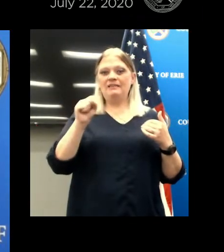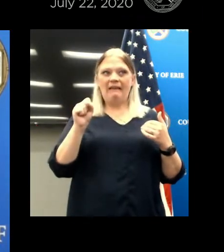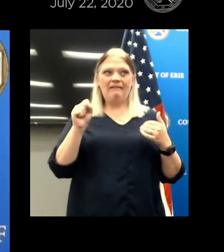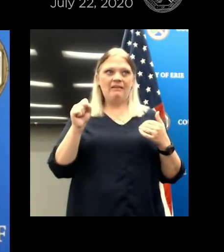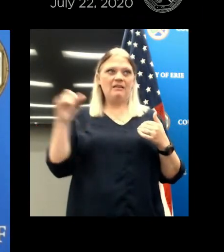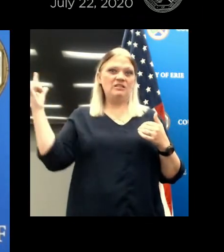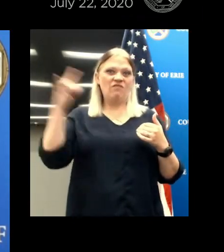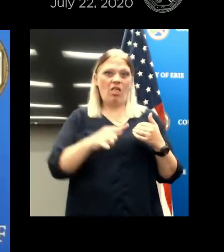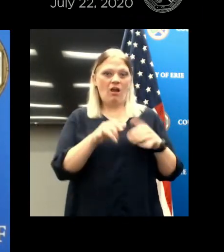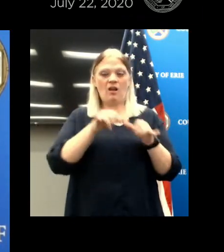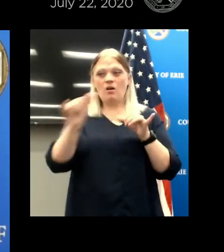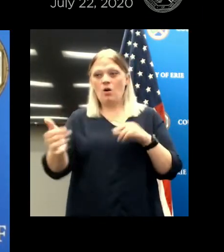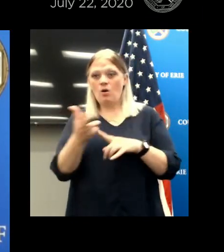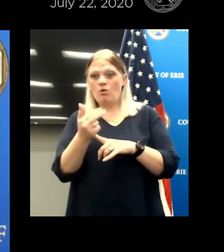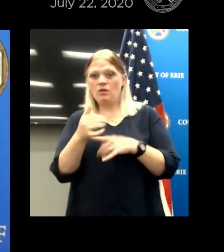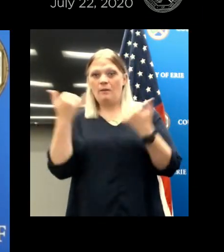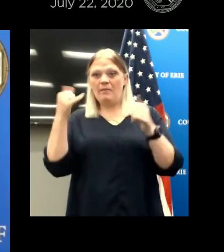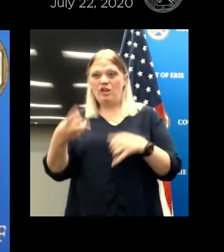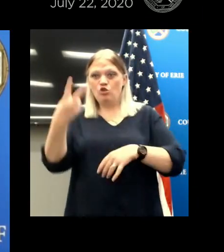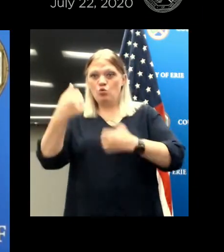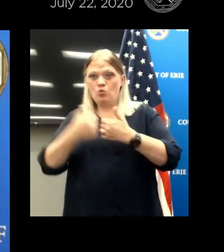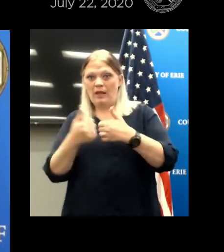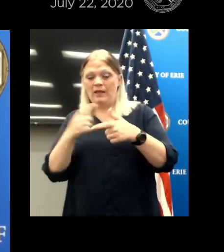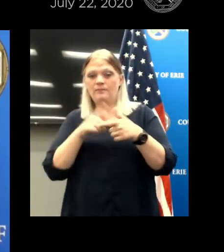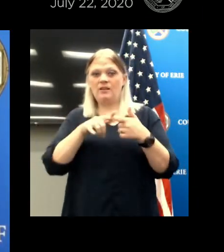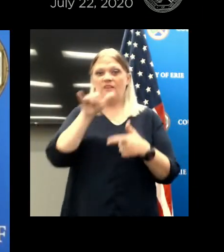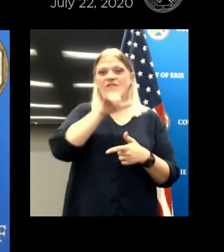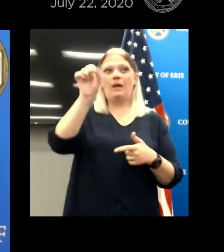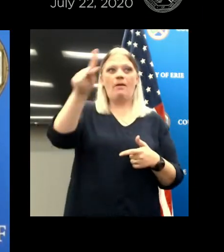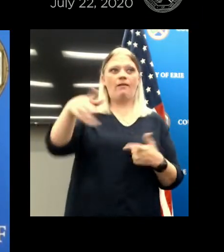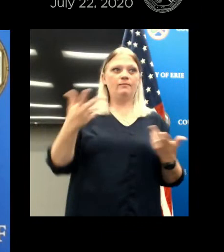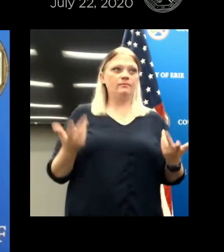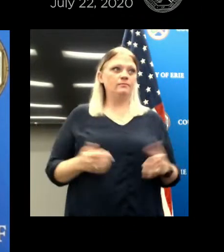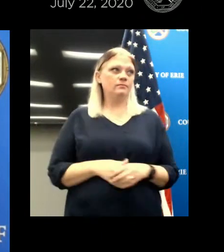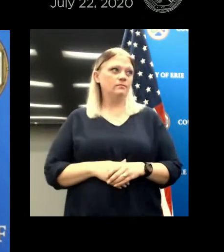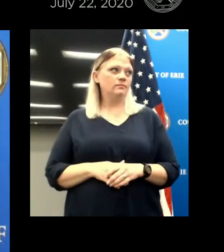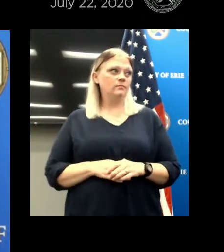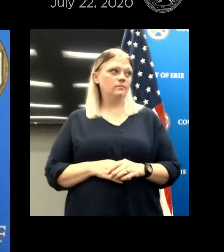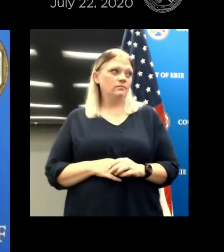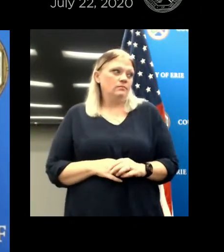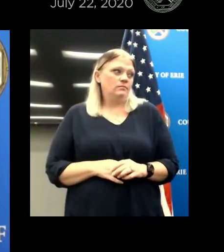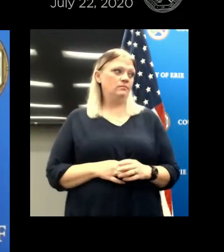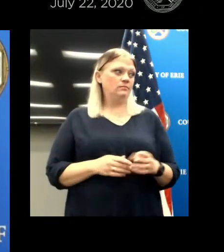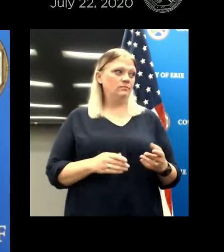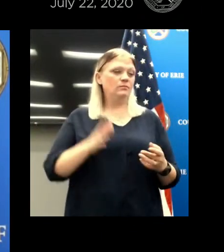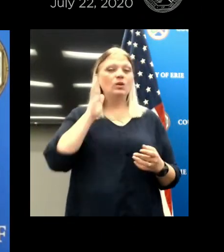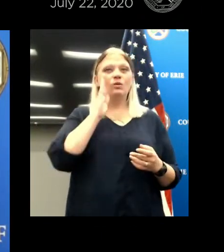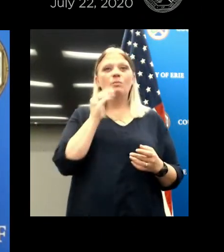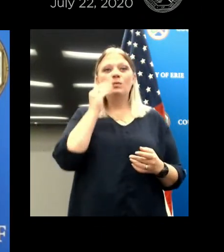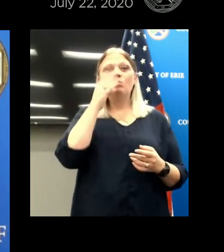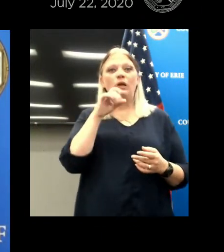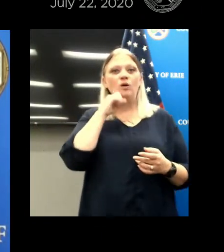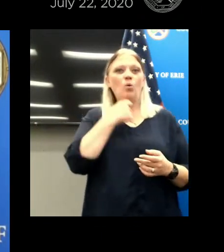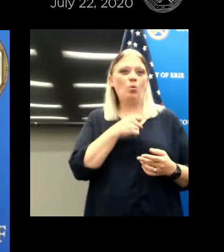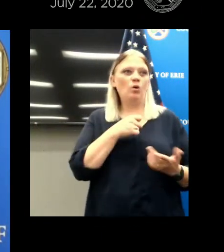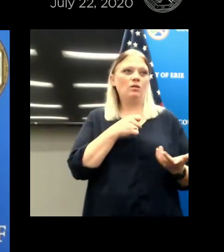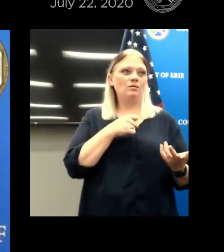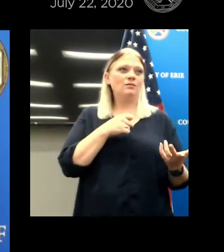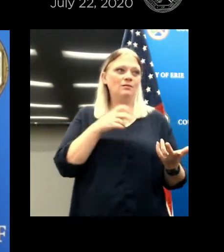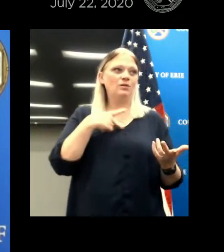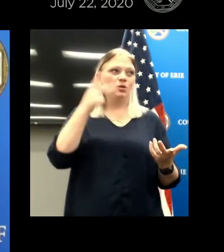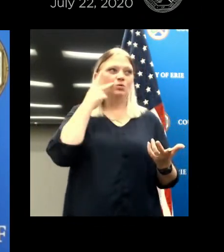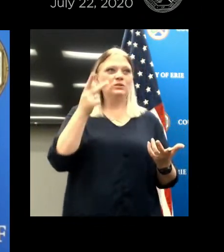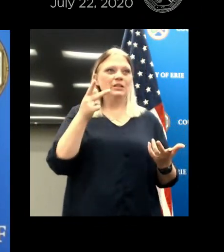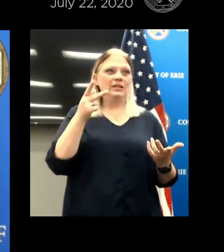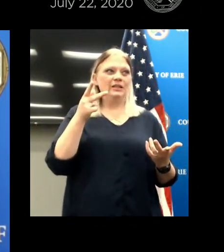a hotel, play 2 games, and then fly back out. And it would have been pretty cool to see a